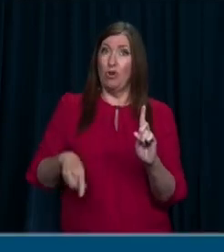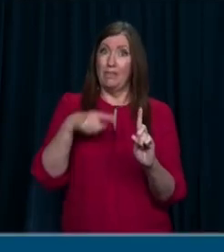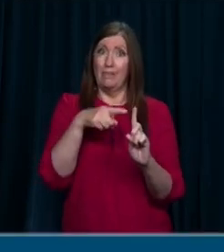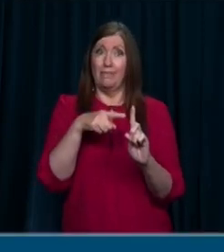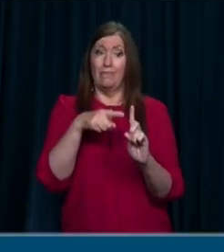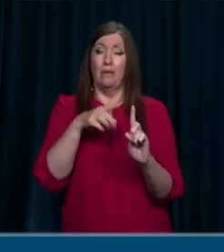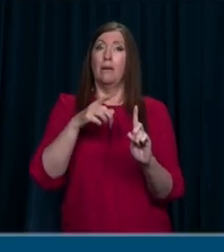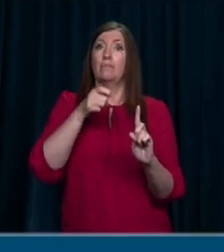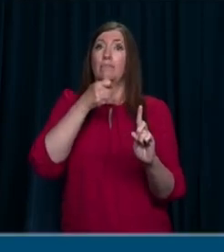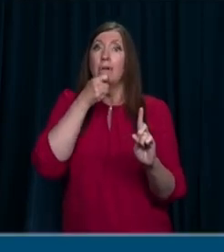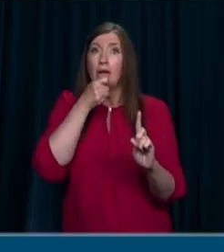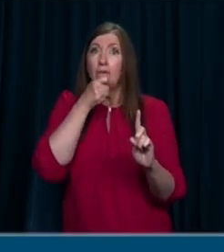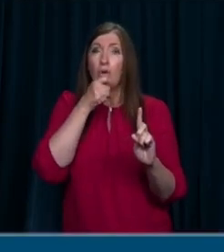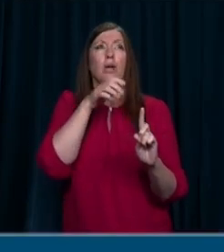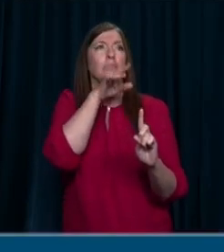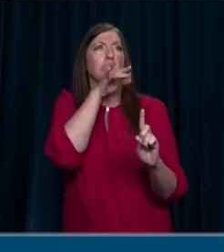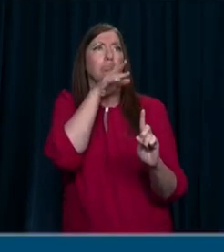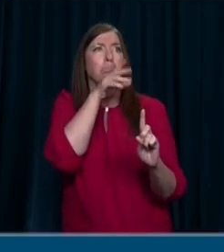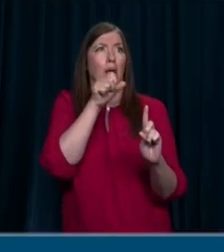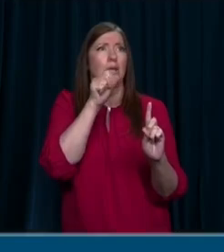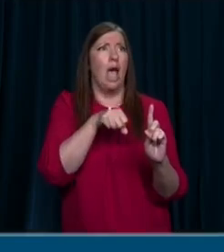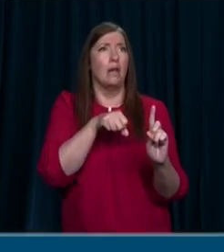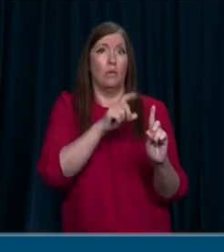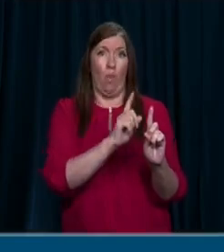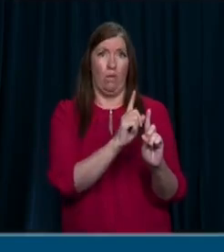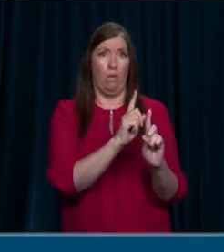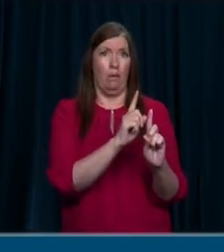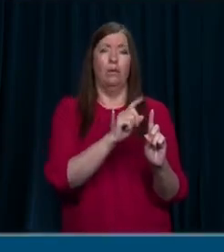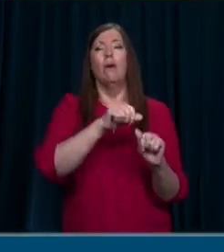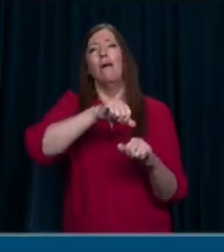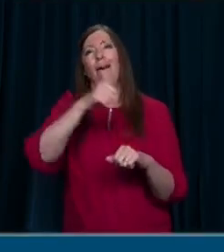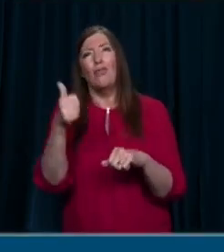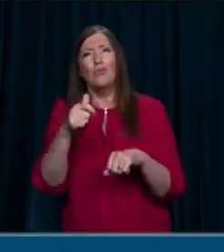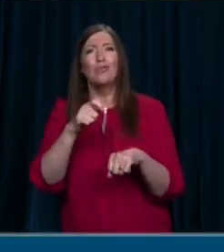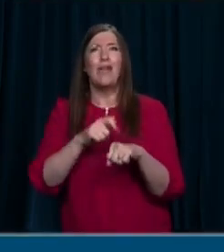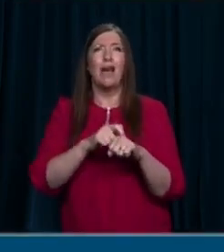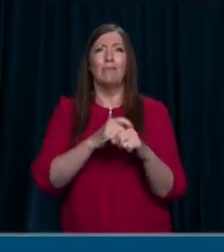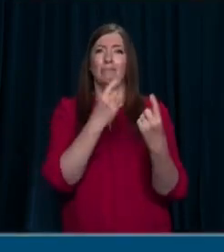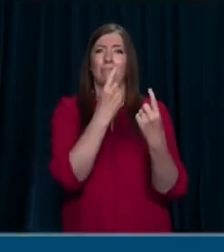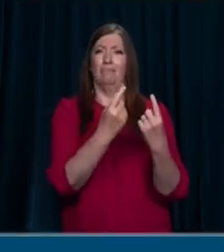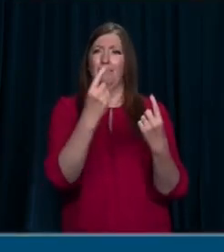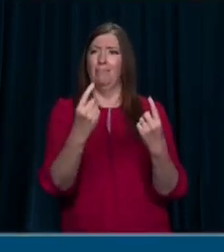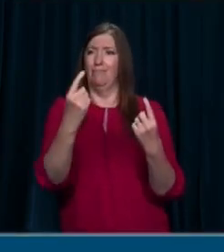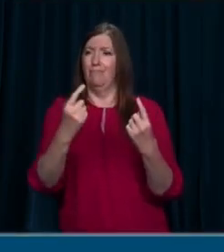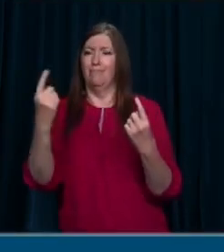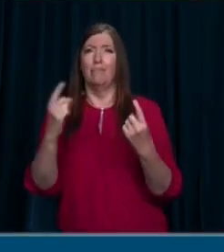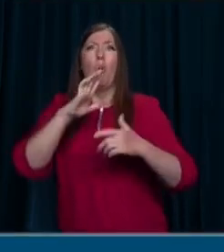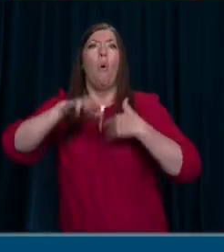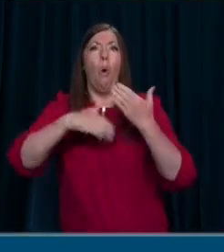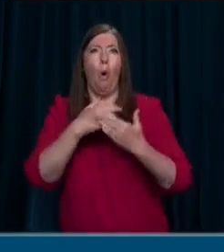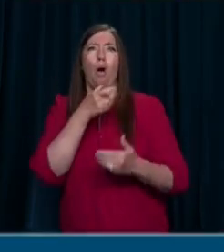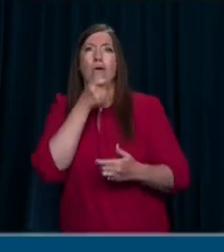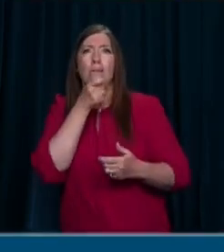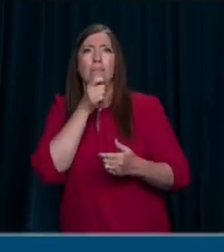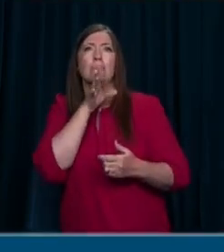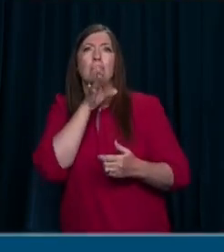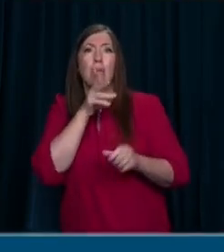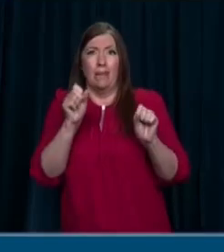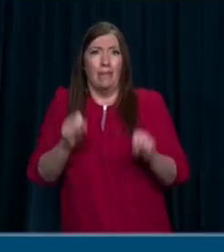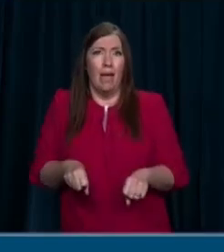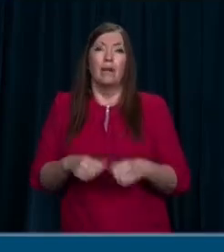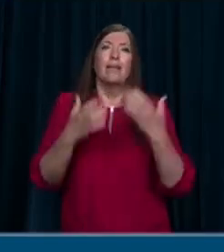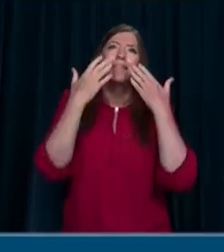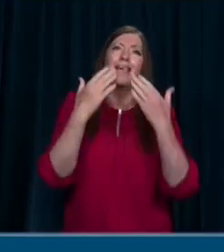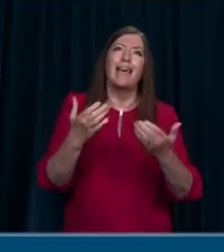only that candidate's microphone will be open. At all other times, every microphone will be open. And thank you to voters